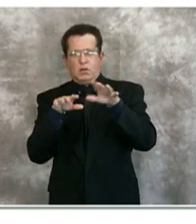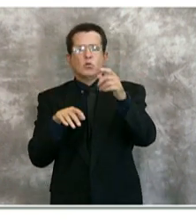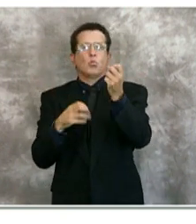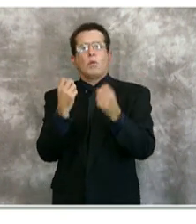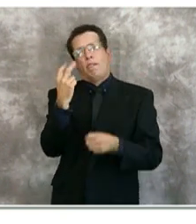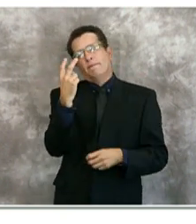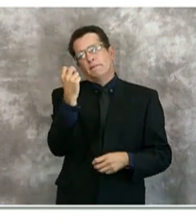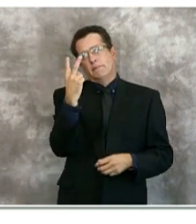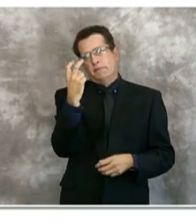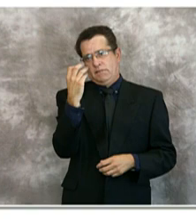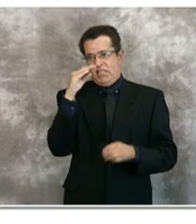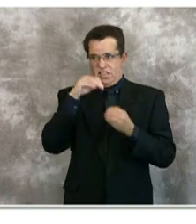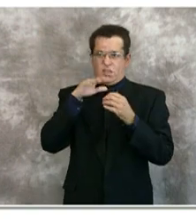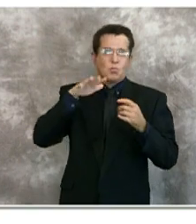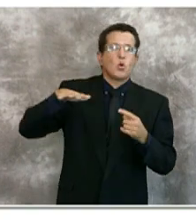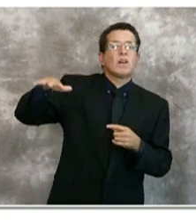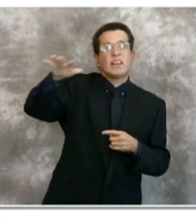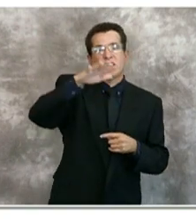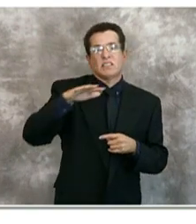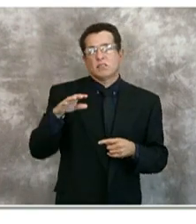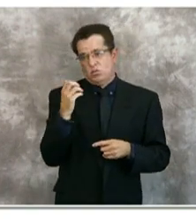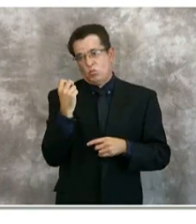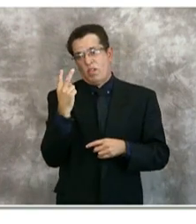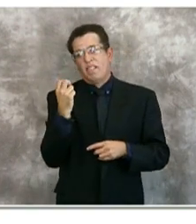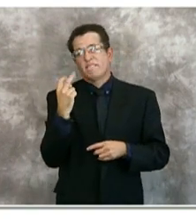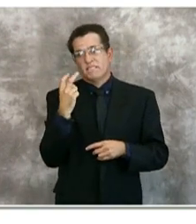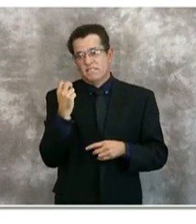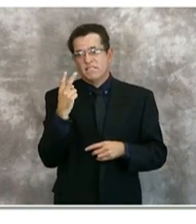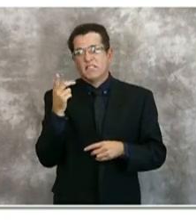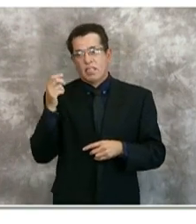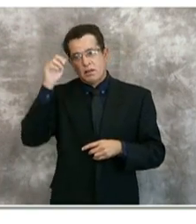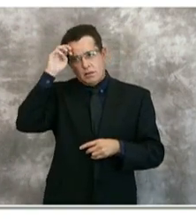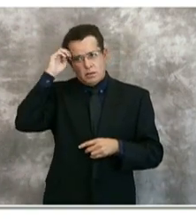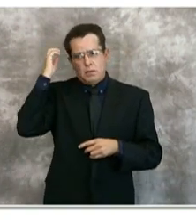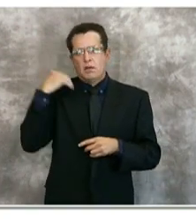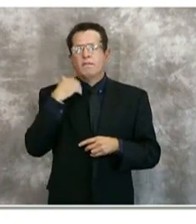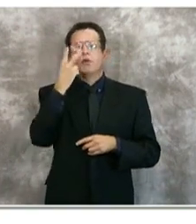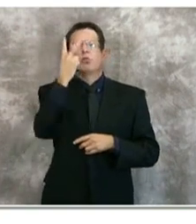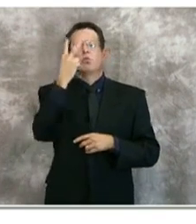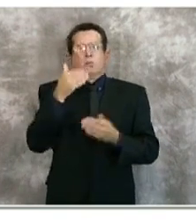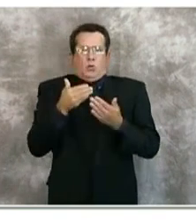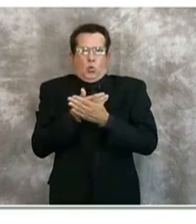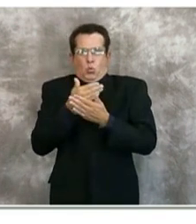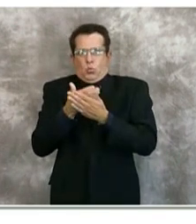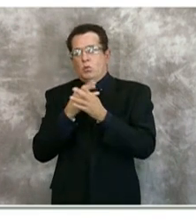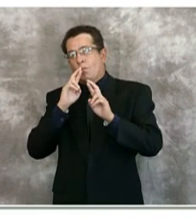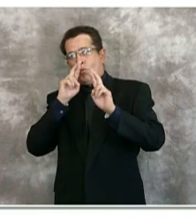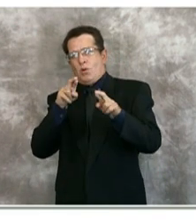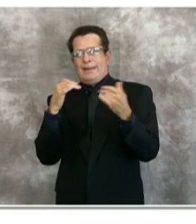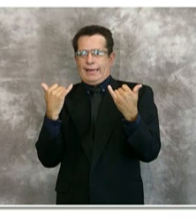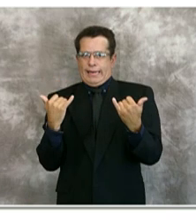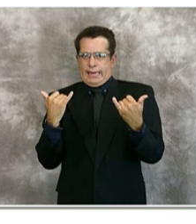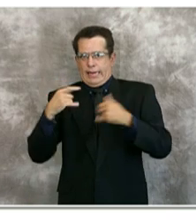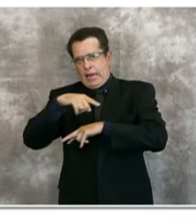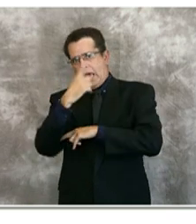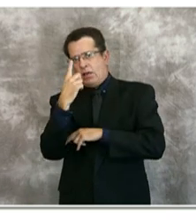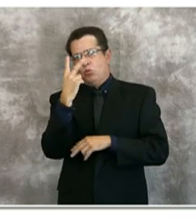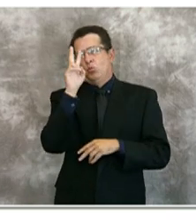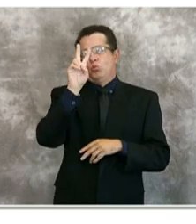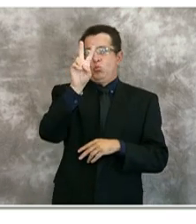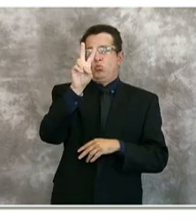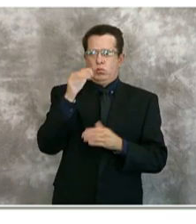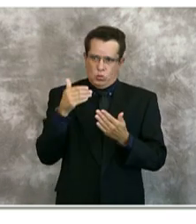outbreaks in community settings. And this includes 2 new community outbreaks reported today, and